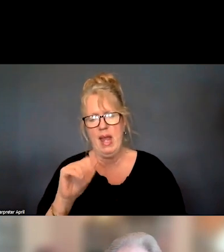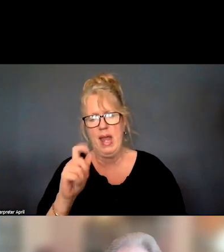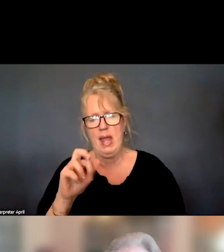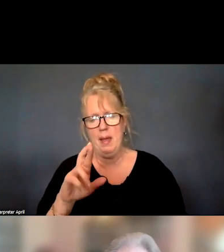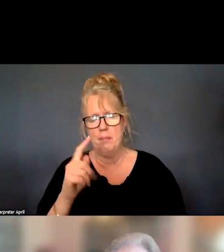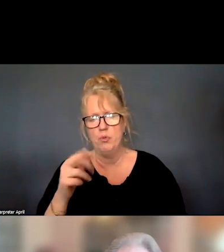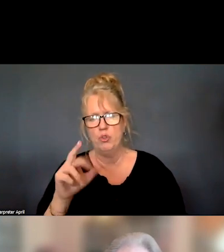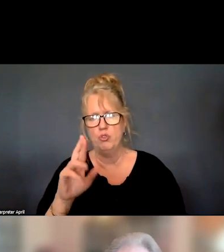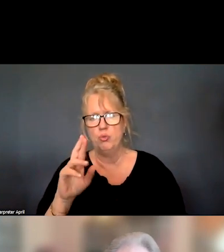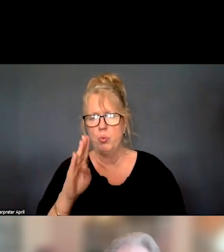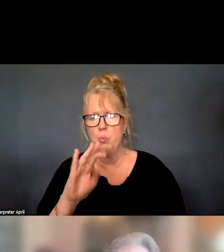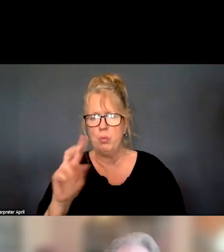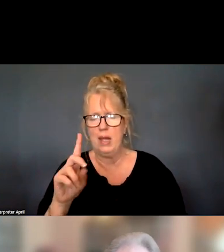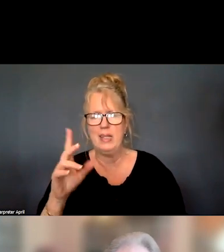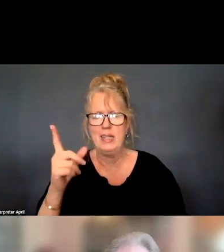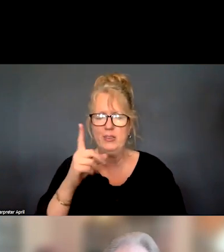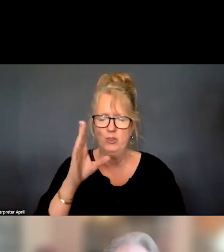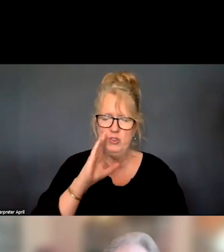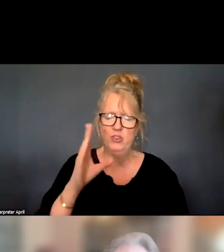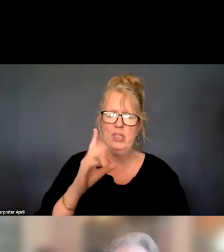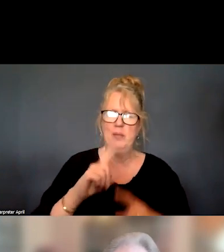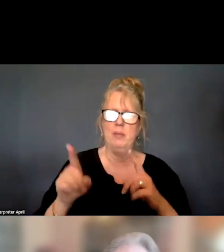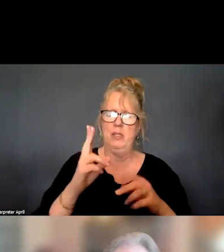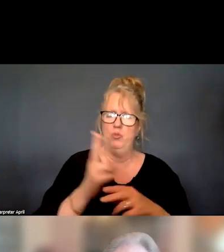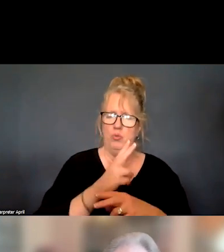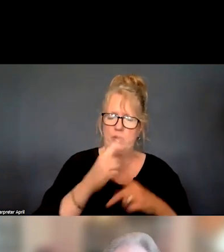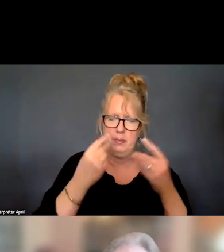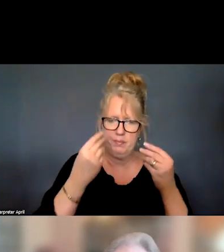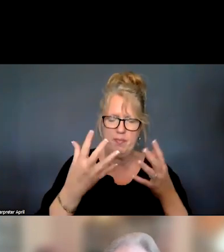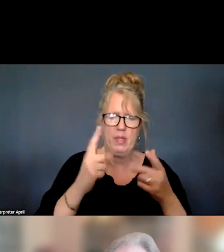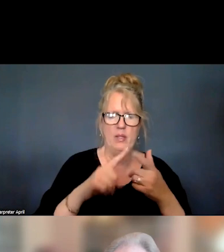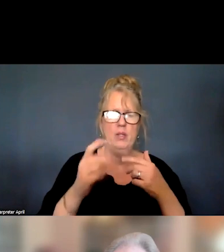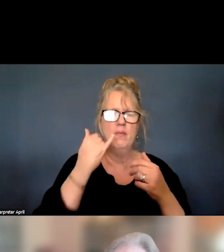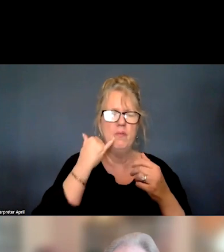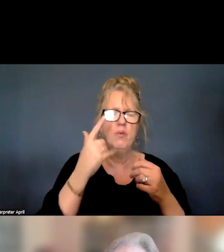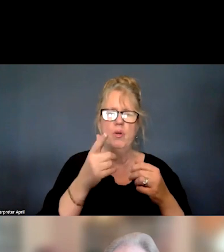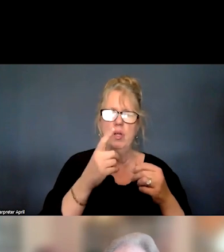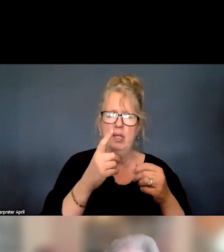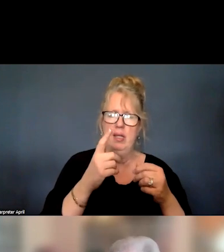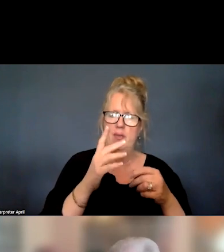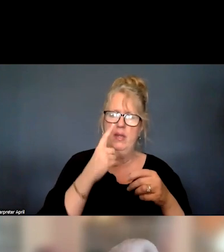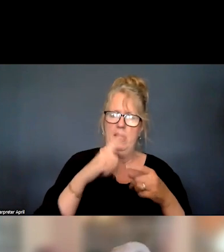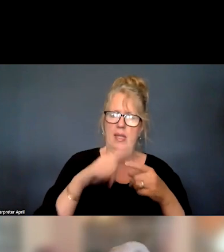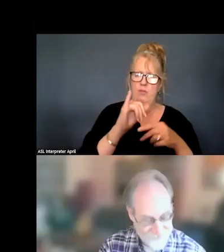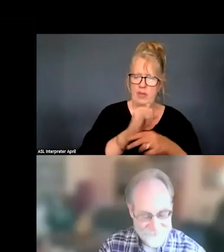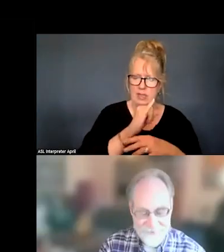the center, and she's passionate about using surveillance data to identify occupational injury trends.